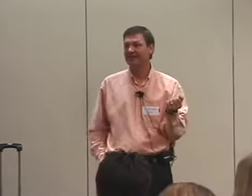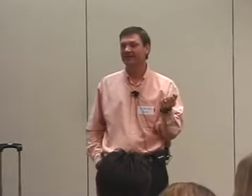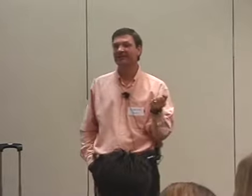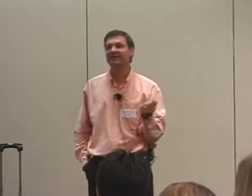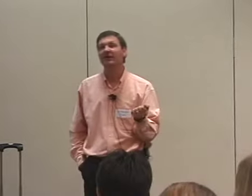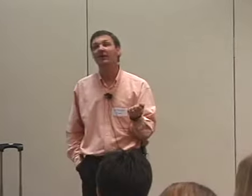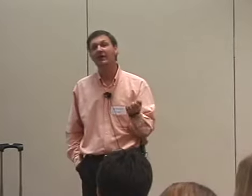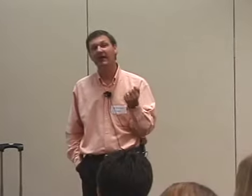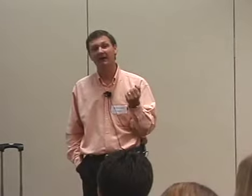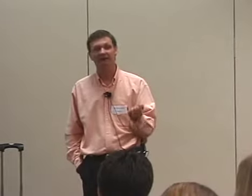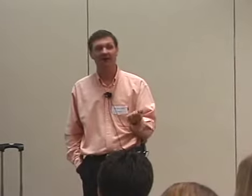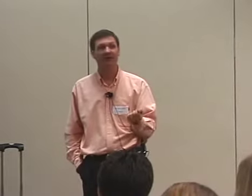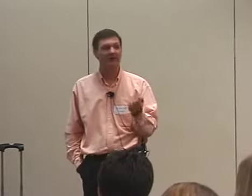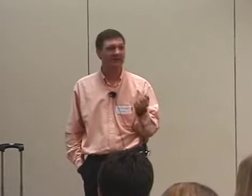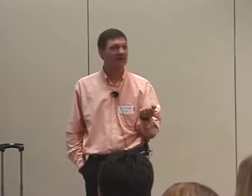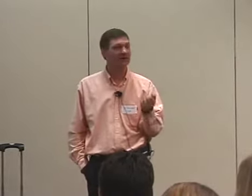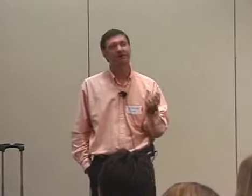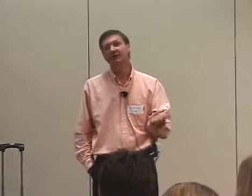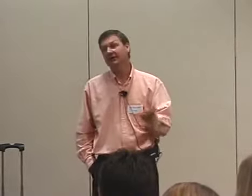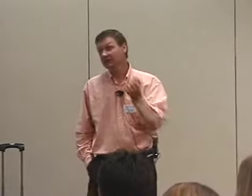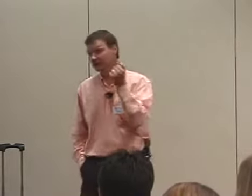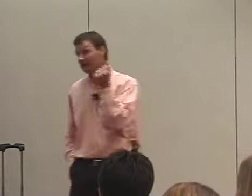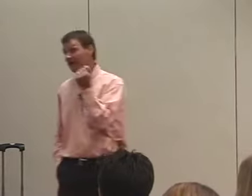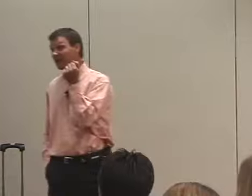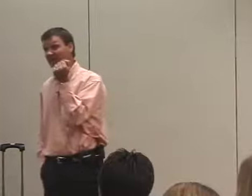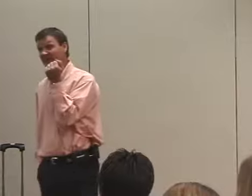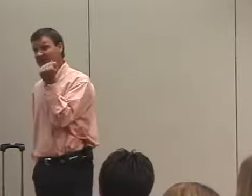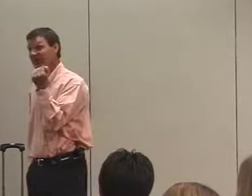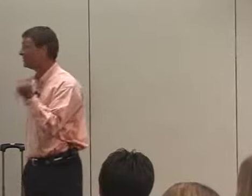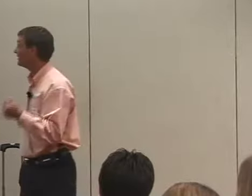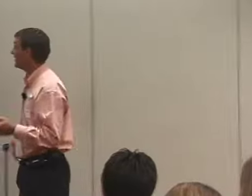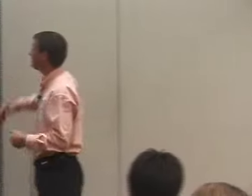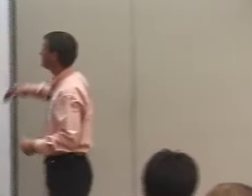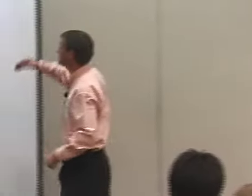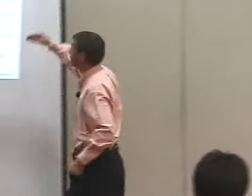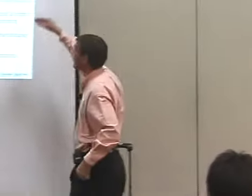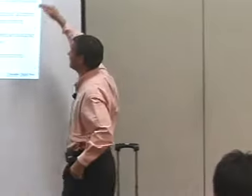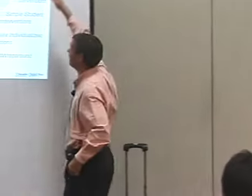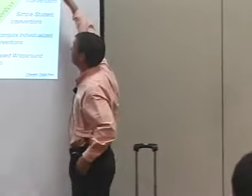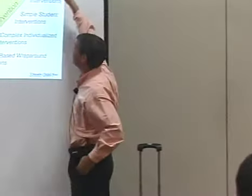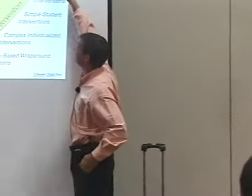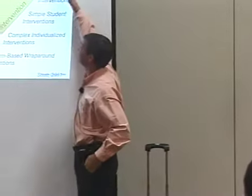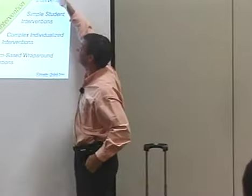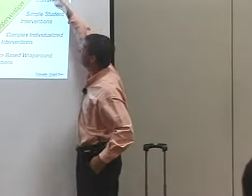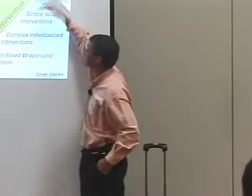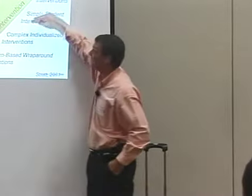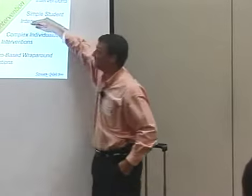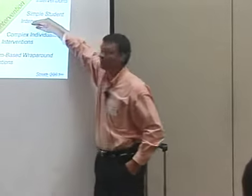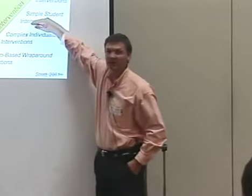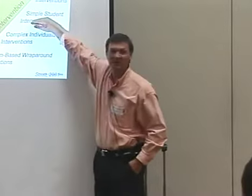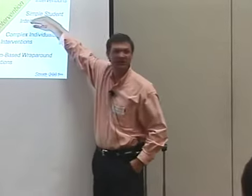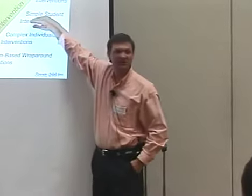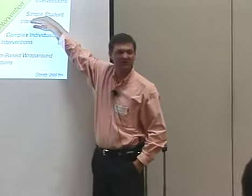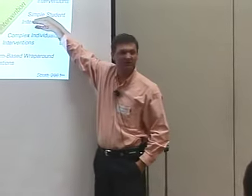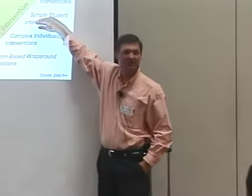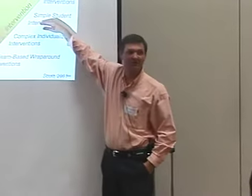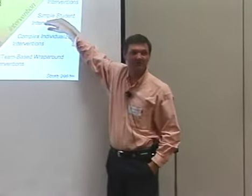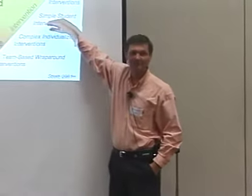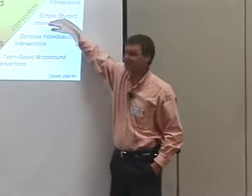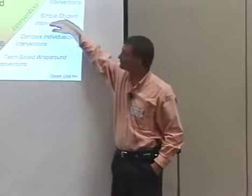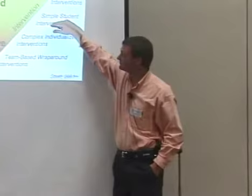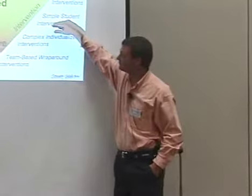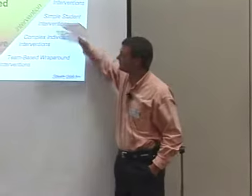he did, and the next day he'd say, oh yeah, I forgot, we did, but I didn't. So I made him have a check sheet. That was something that we had to do 2 steps down, just for